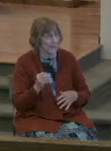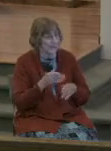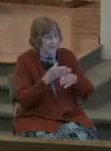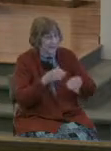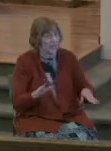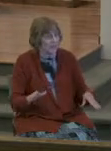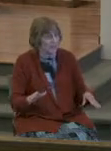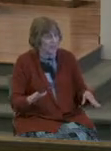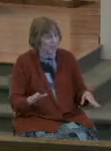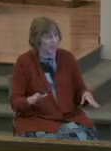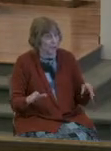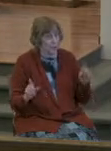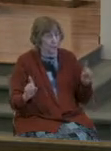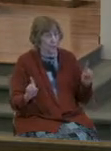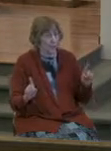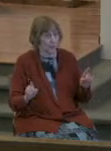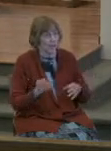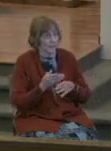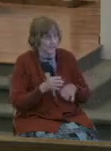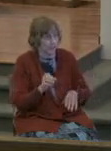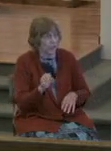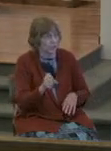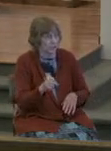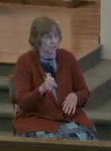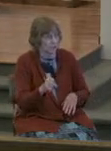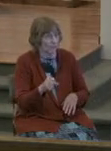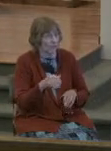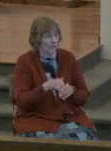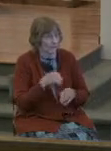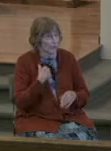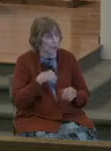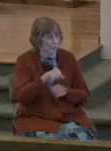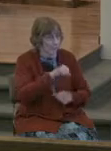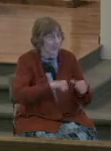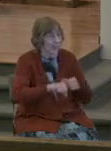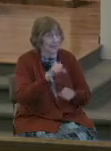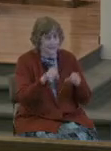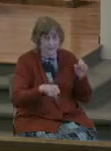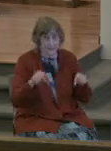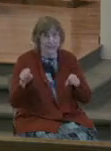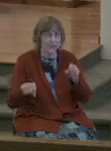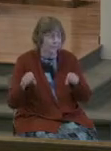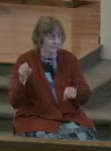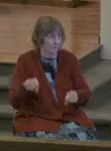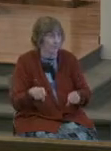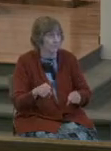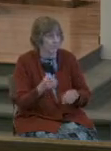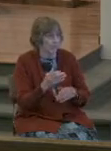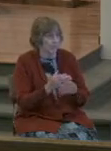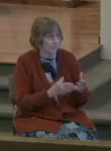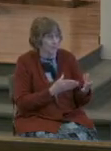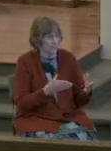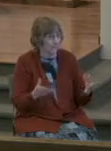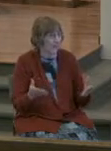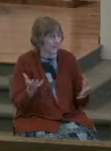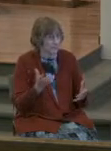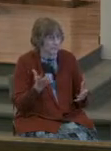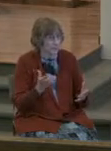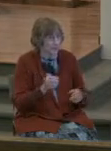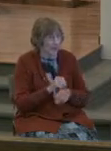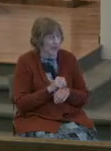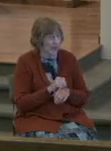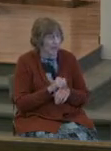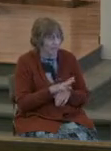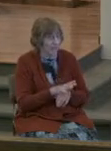division. Wouldn't you say there's division in our society? And some of these things have even